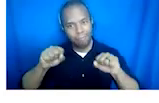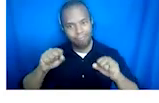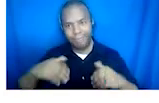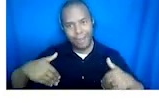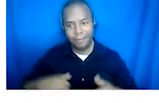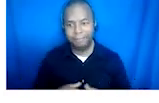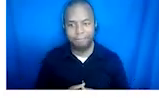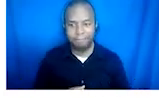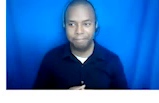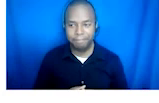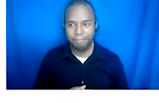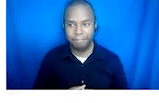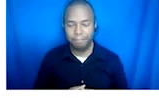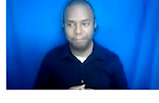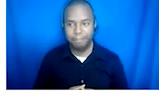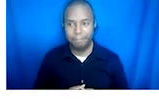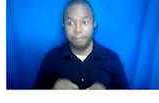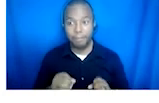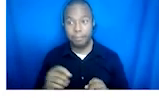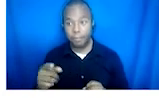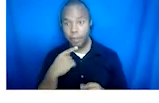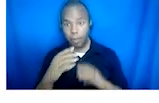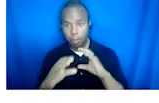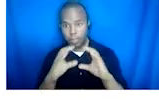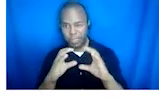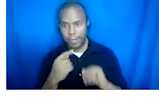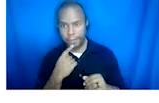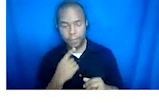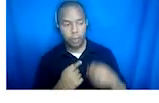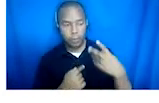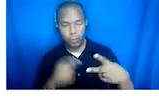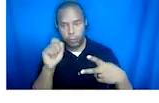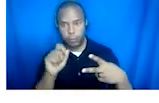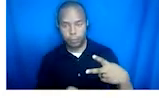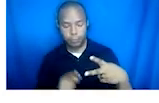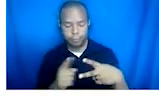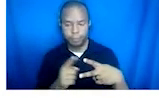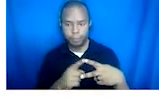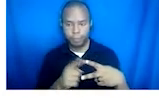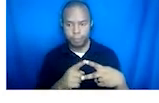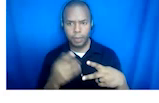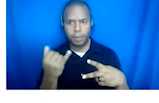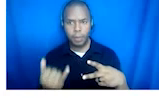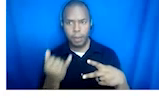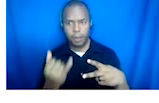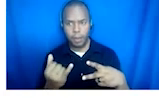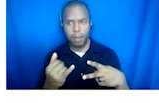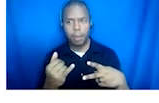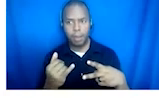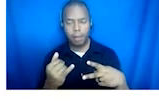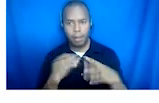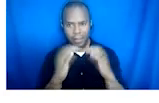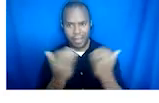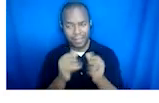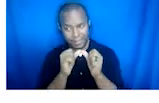Yeah. Hi. Okay, 2 questions. The first one here, are classes still transcripted at the teaching